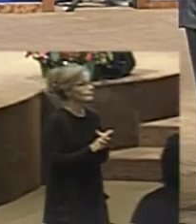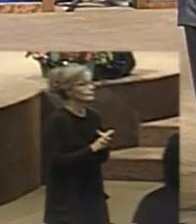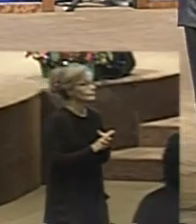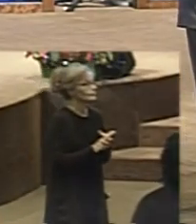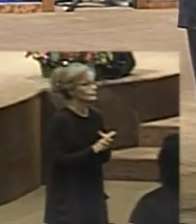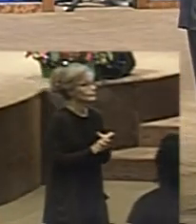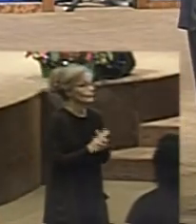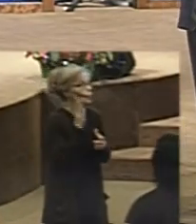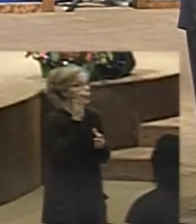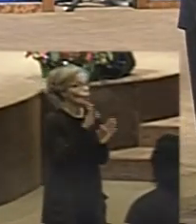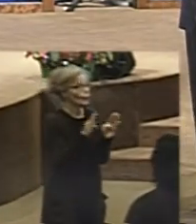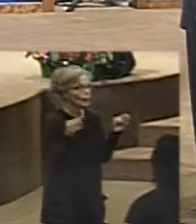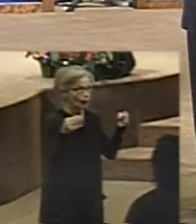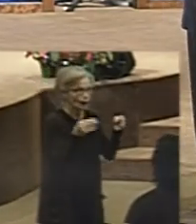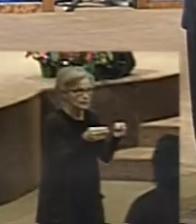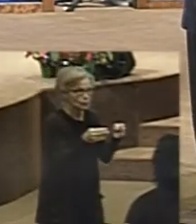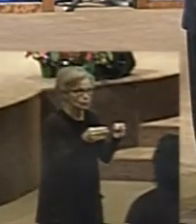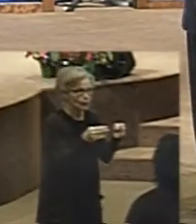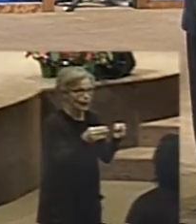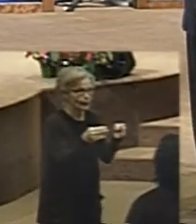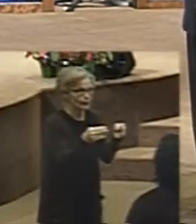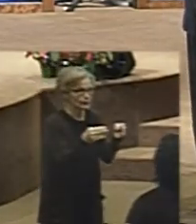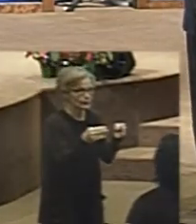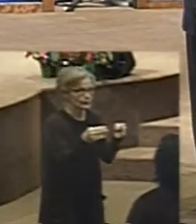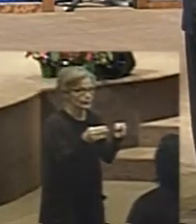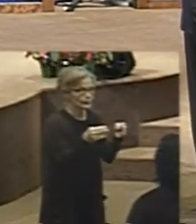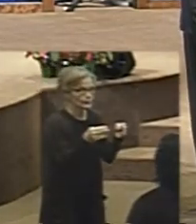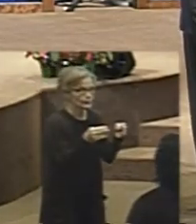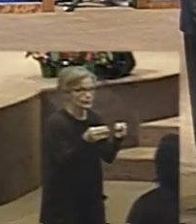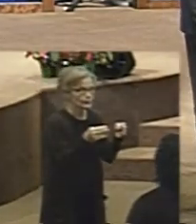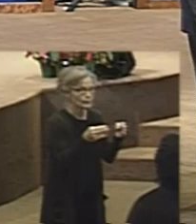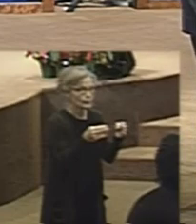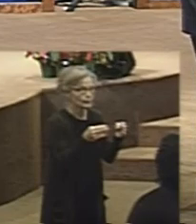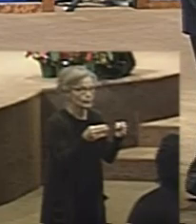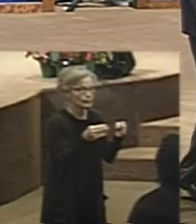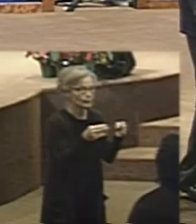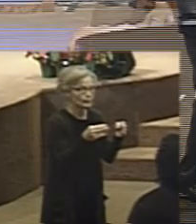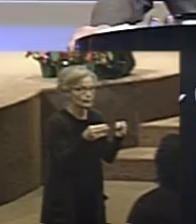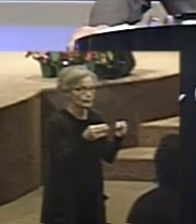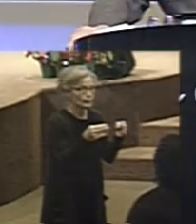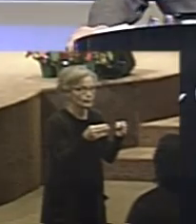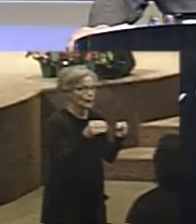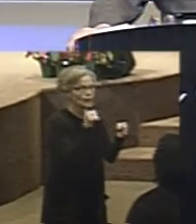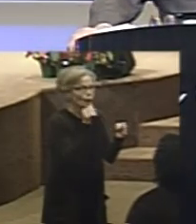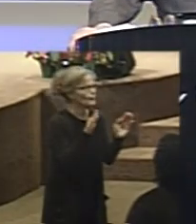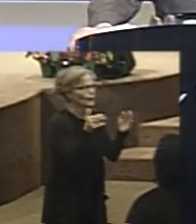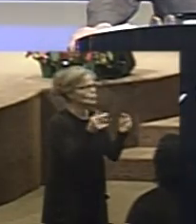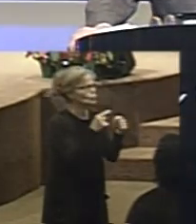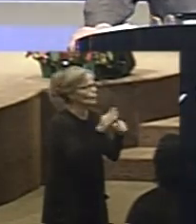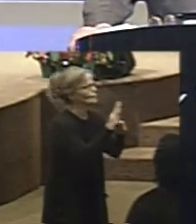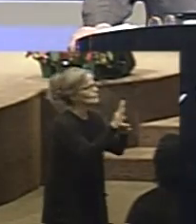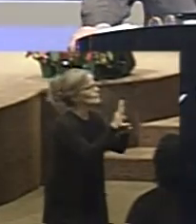We're going to concentrate less on this year ahead and just being busy.